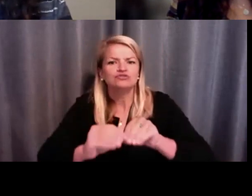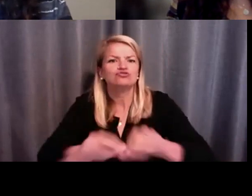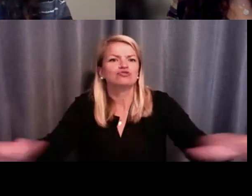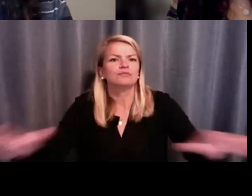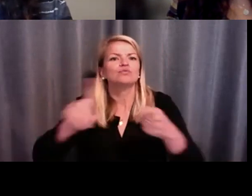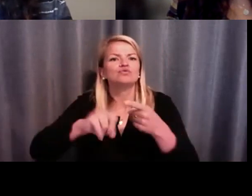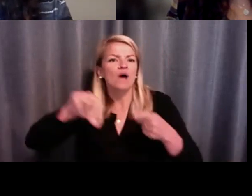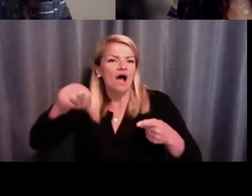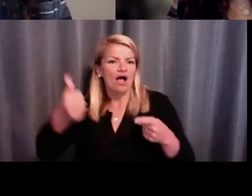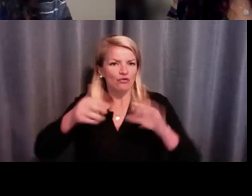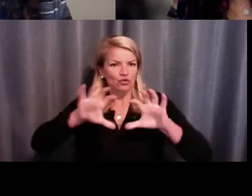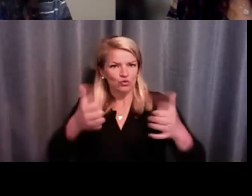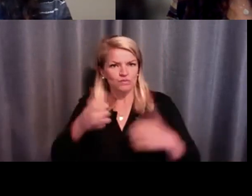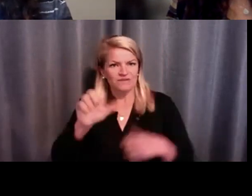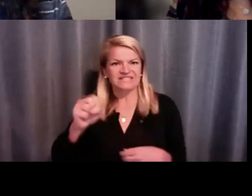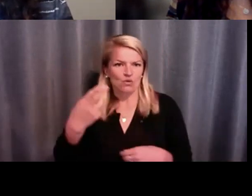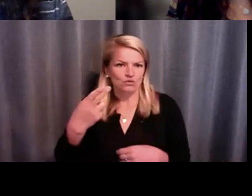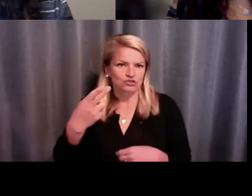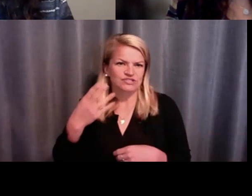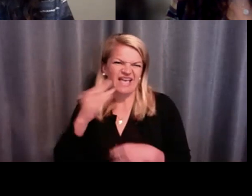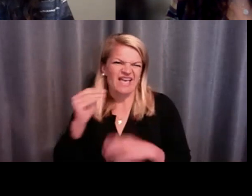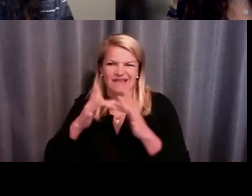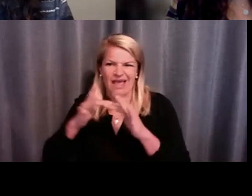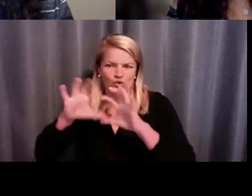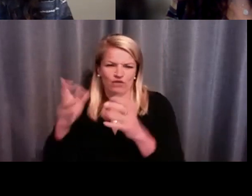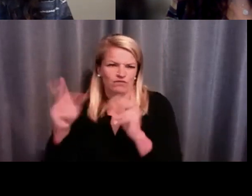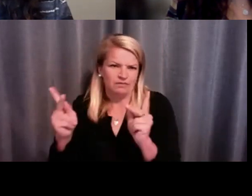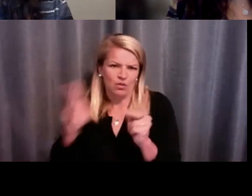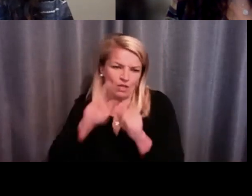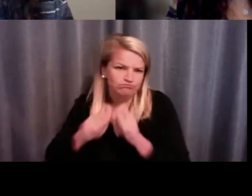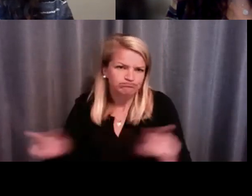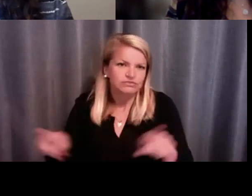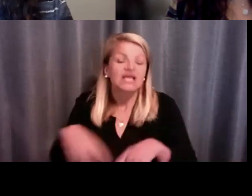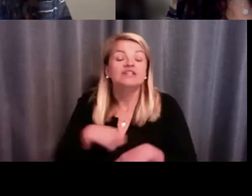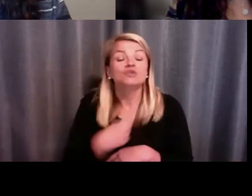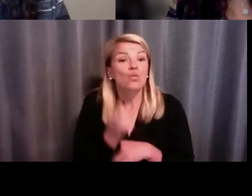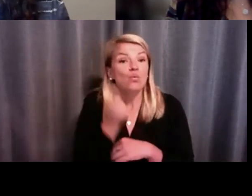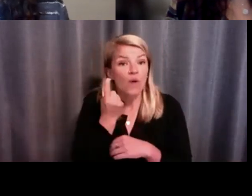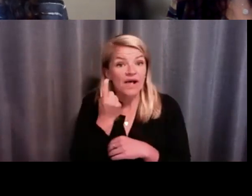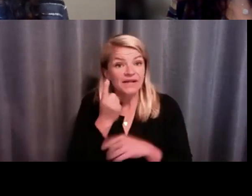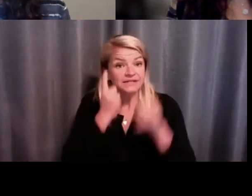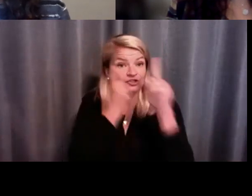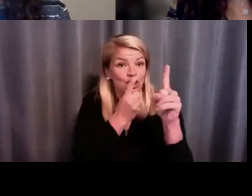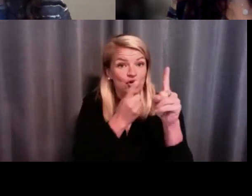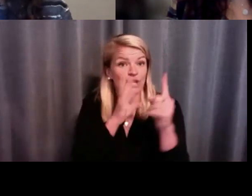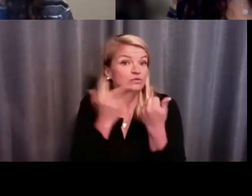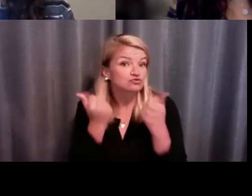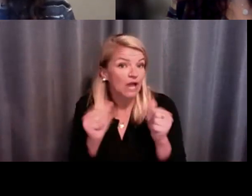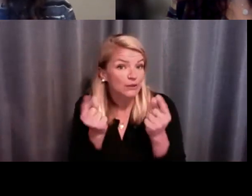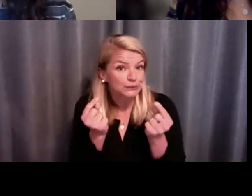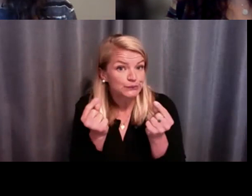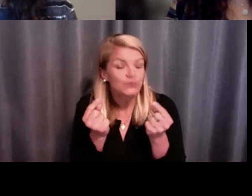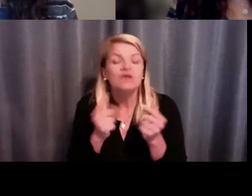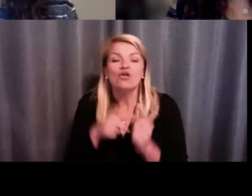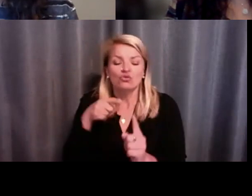different group of stakeholders at network. And hopefully one of the target distribution that we are going to do is to the people